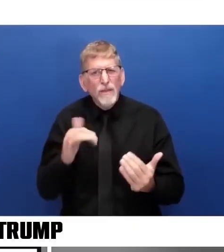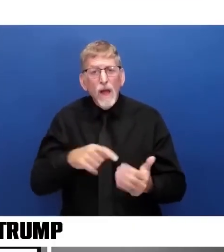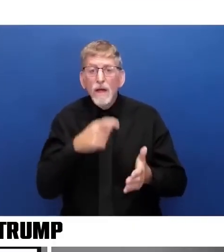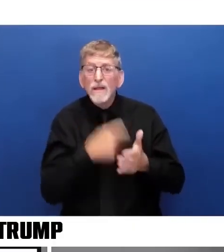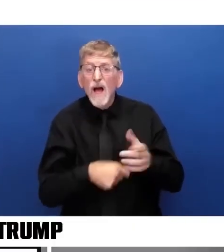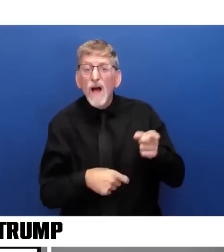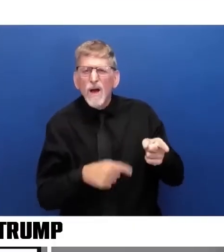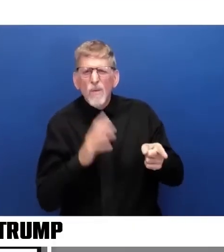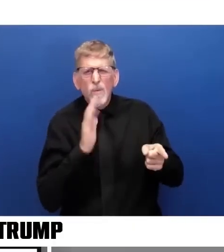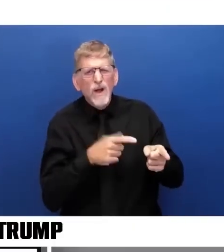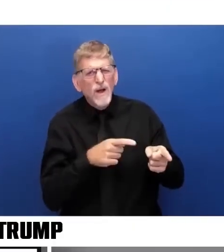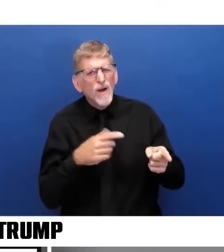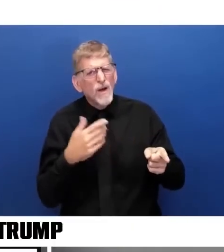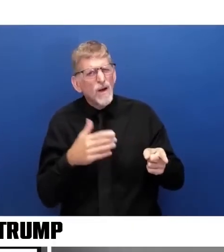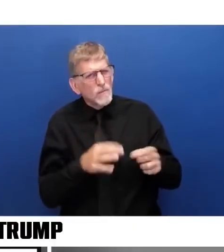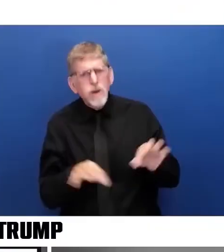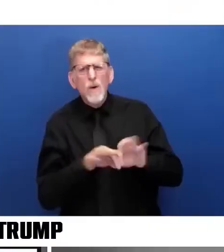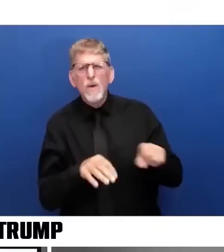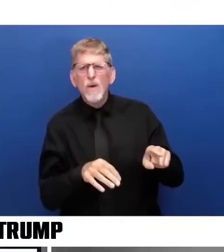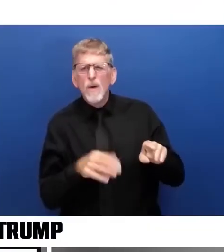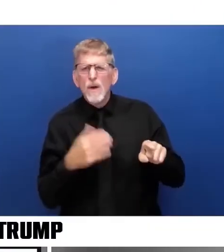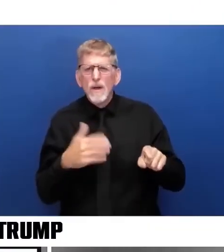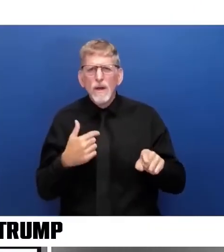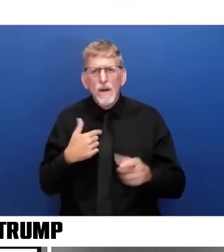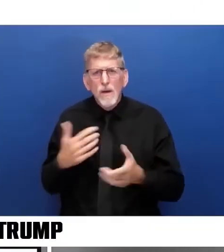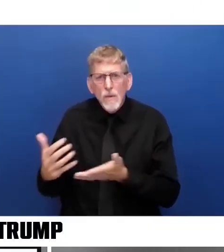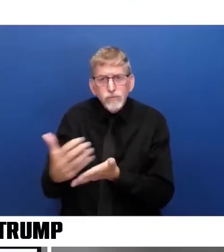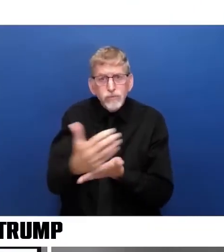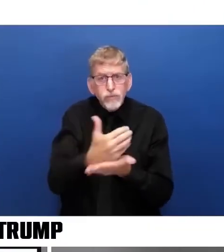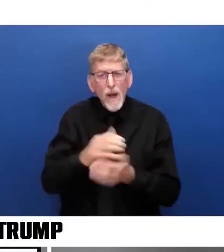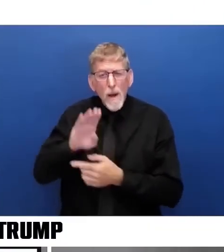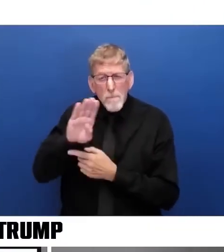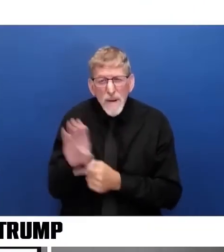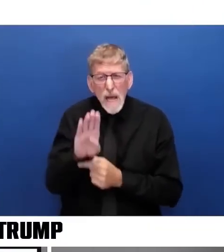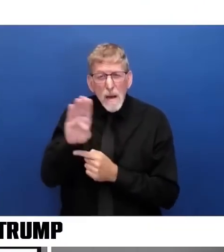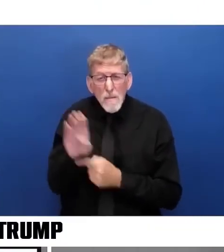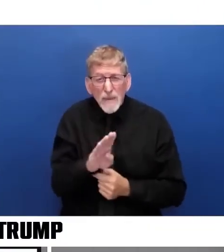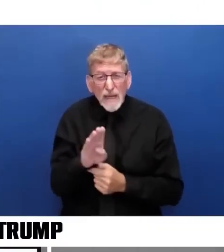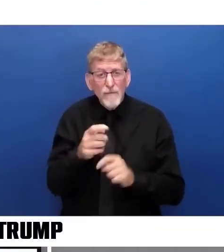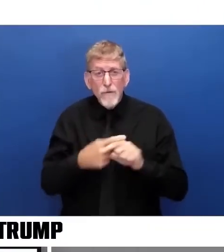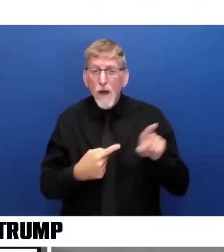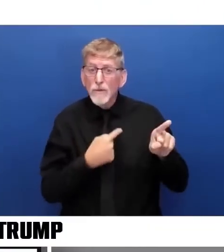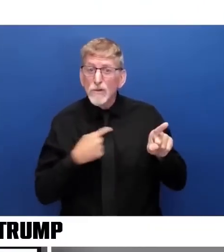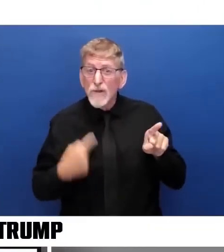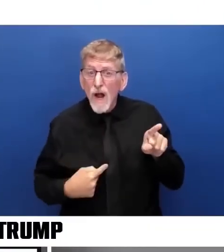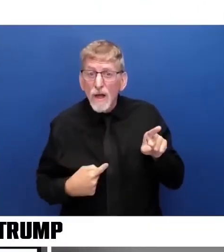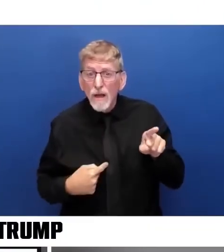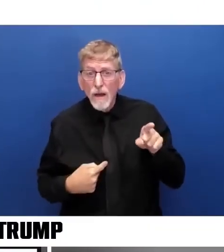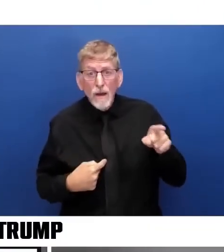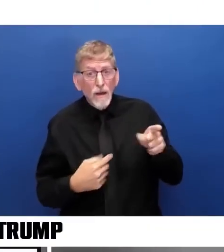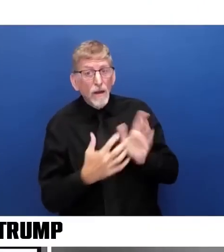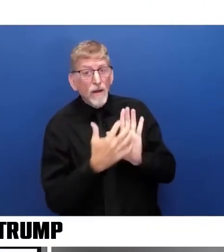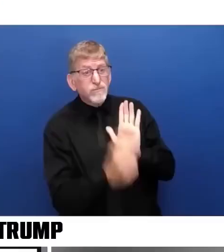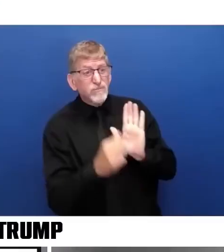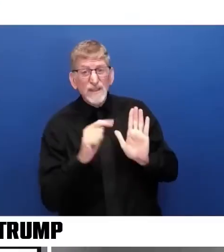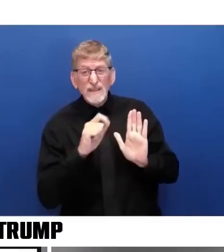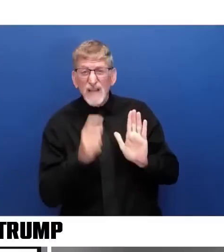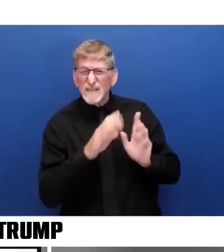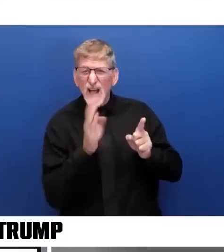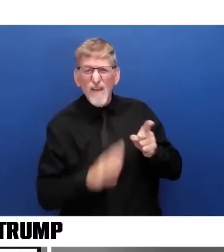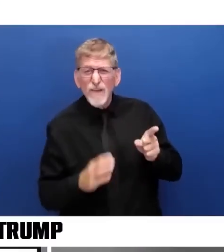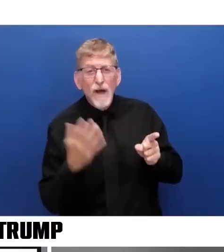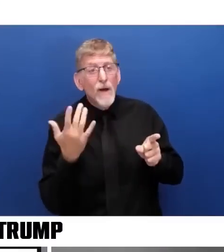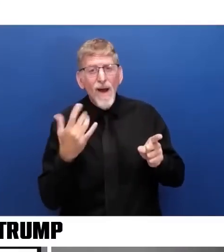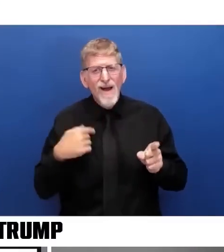cases. I took in billions and billions of dollars, as you know, from China. In fact, they never took the tariff off because there was so much money they can't. It would